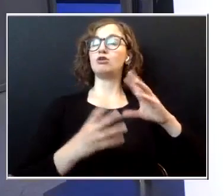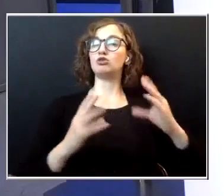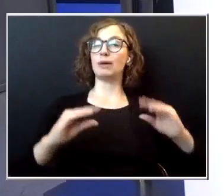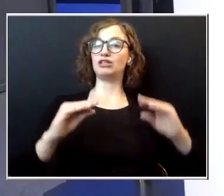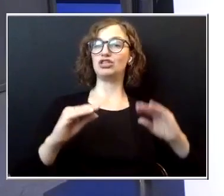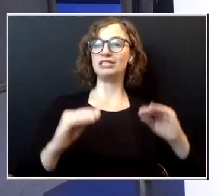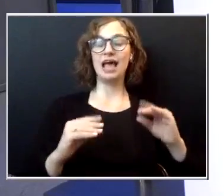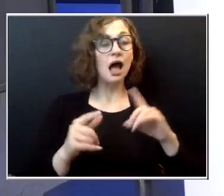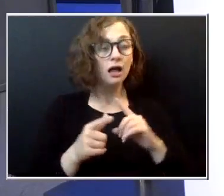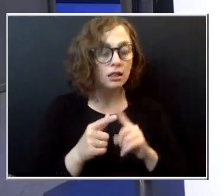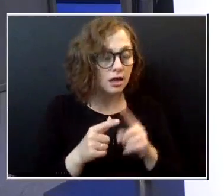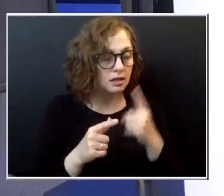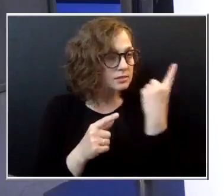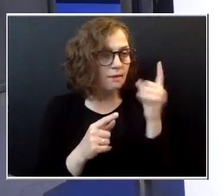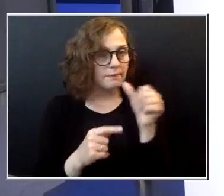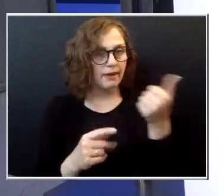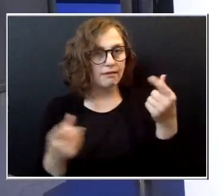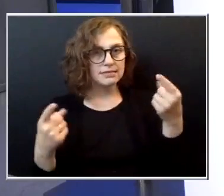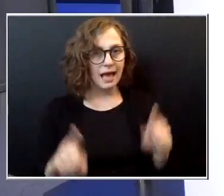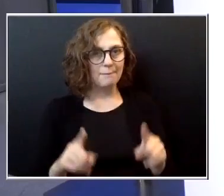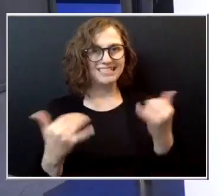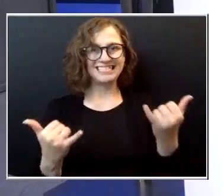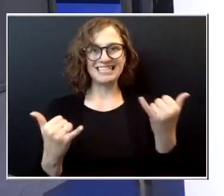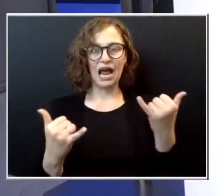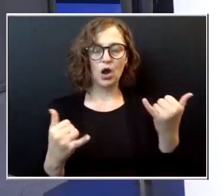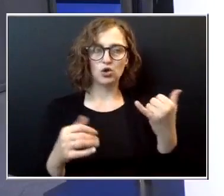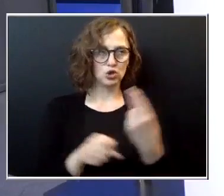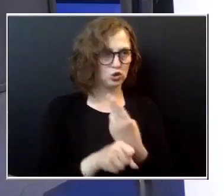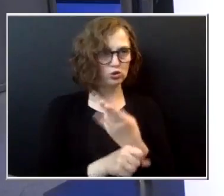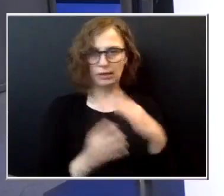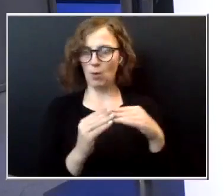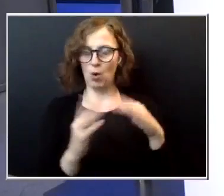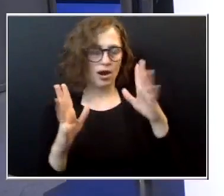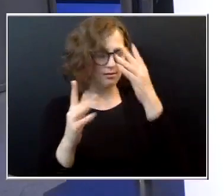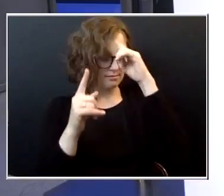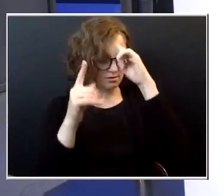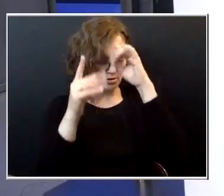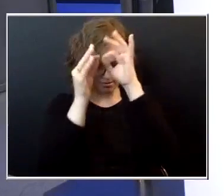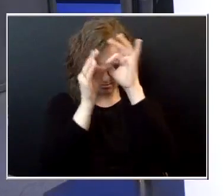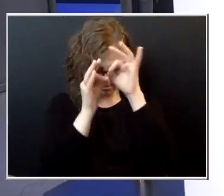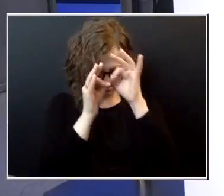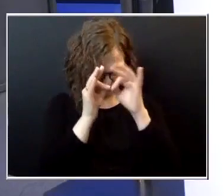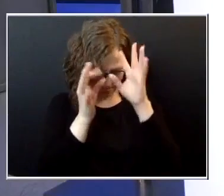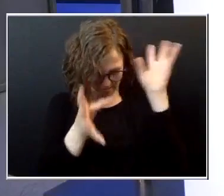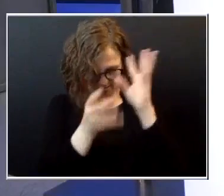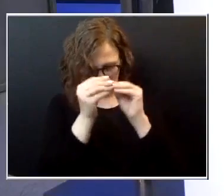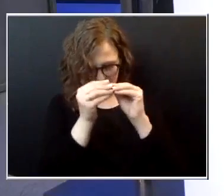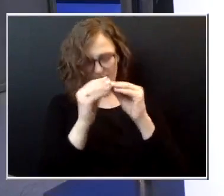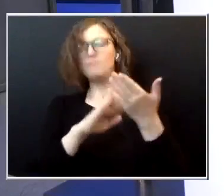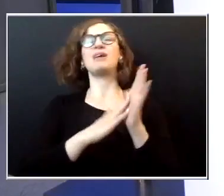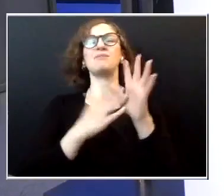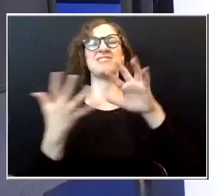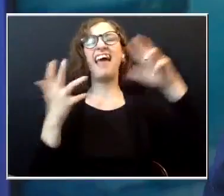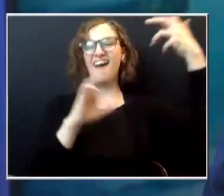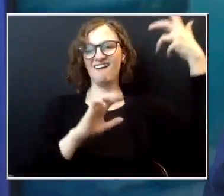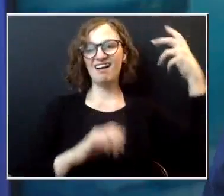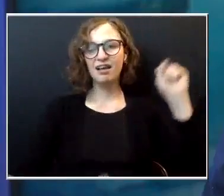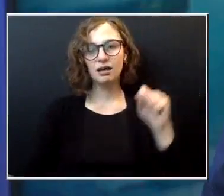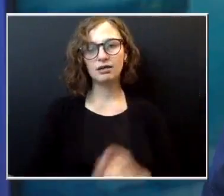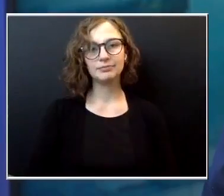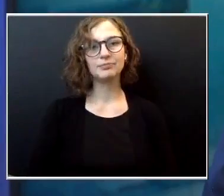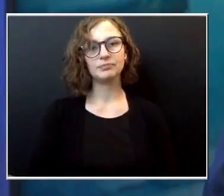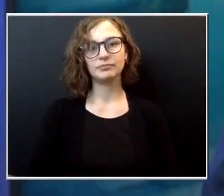got to or you're kind of recounting, or you're in your head trying to figure out. It gets Correct. chaotic. It gets chaotic. It gets, and it's moving,